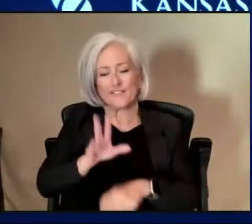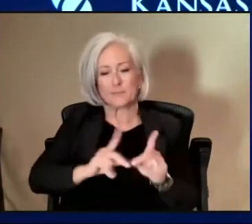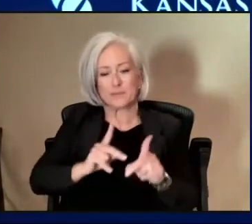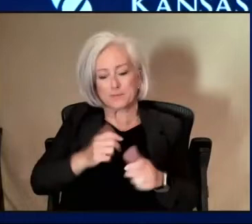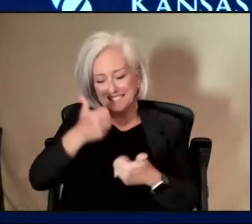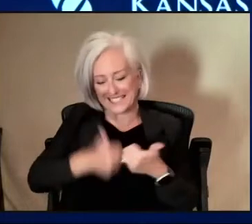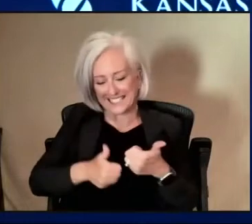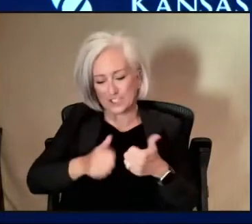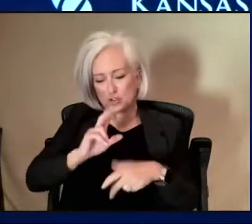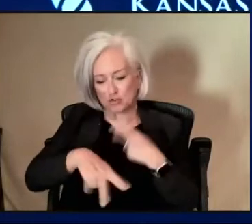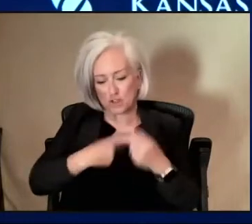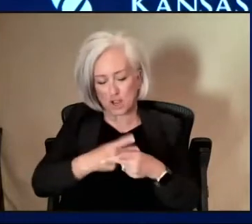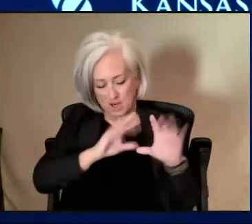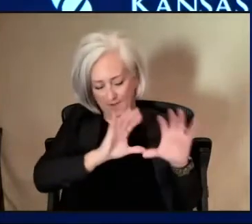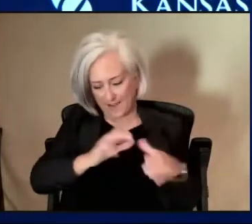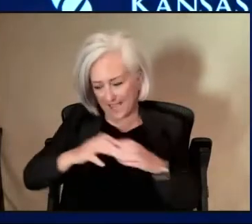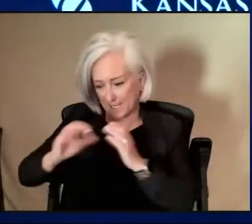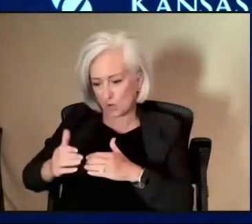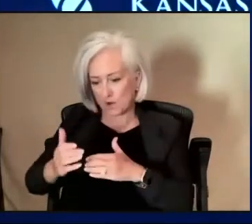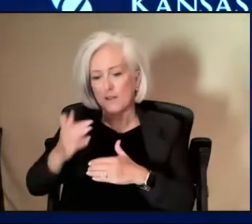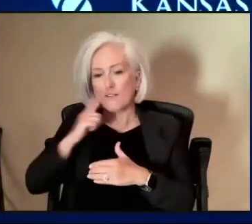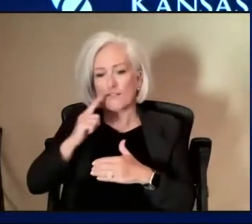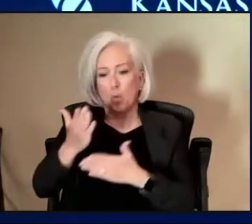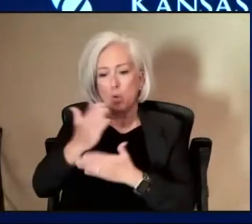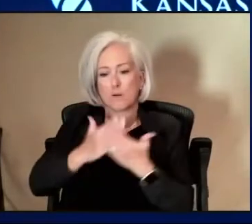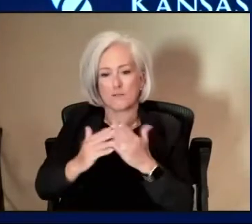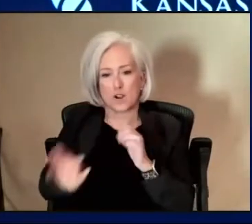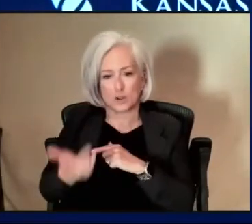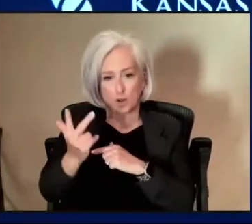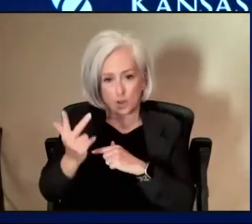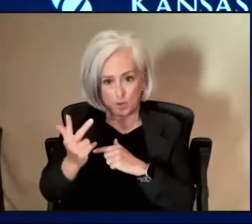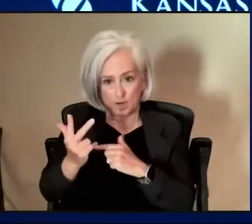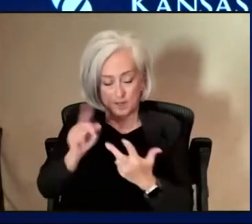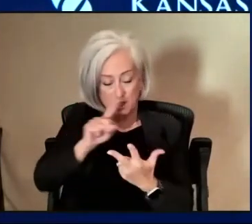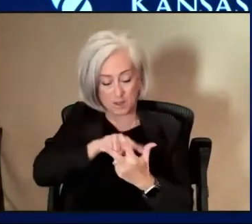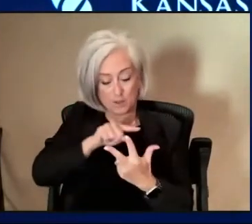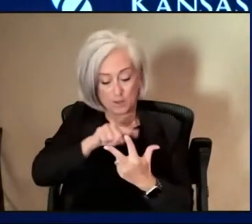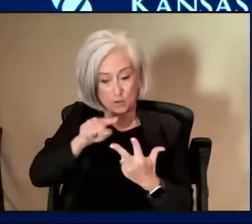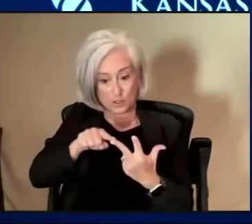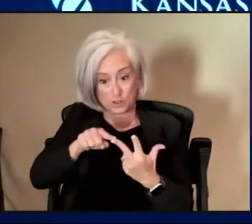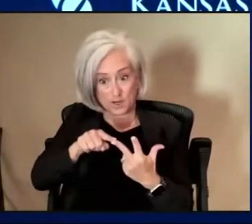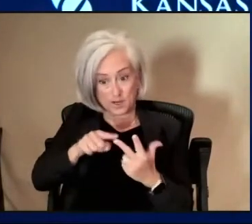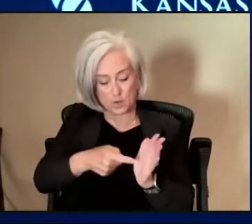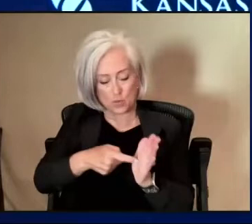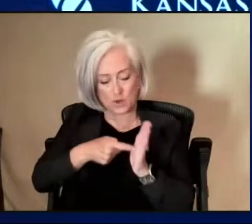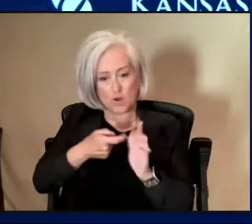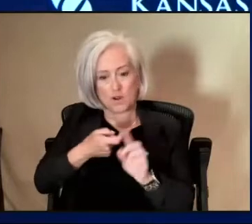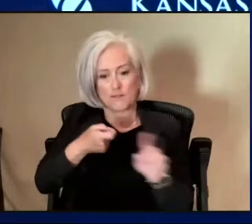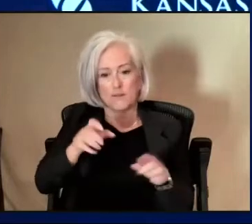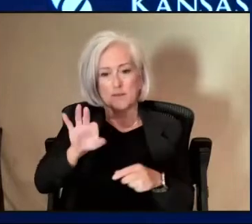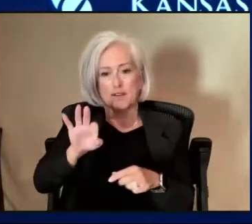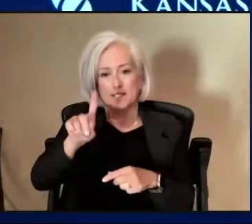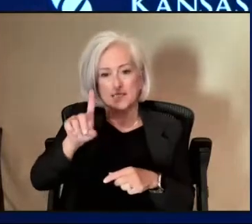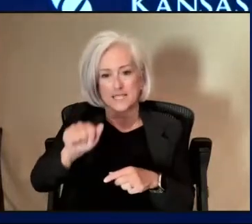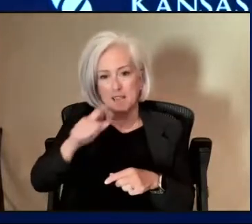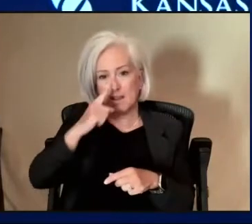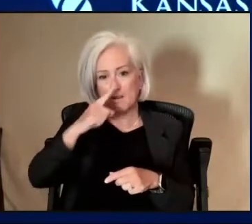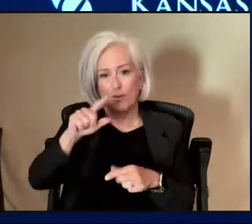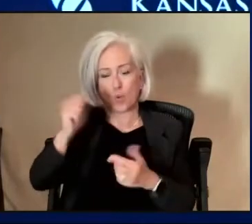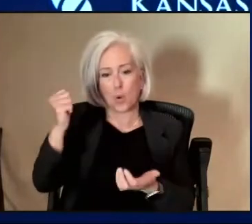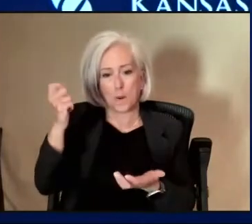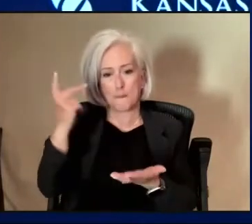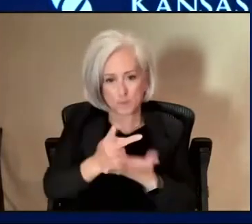3. Those 3 phases are what are required by the FDA for approval of a drug or